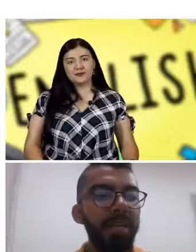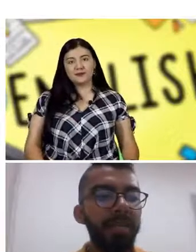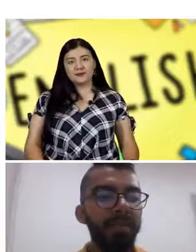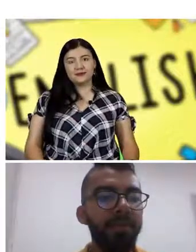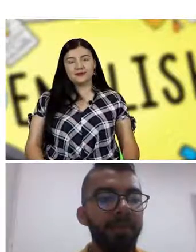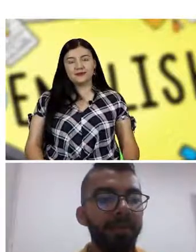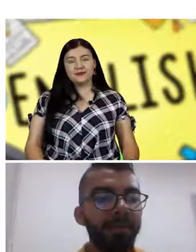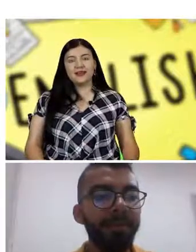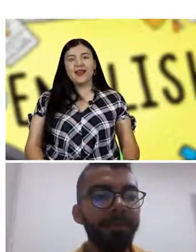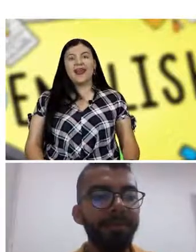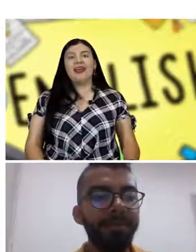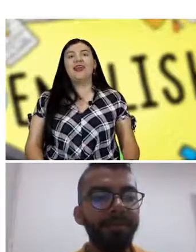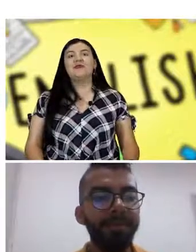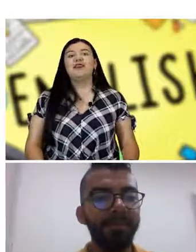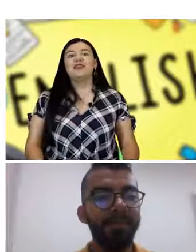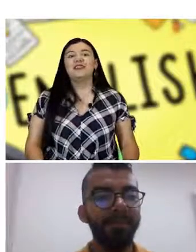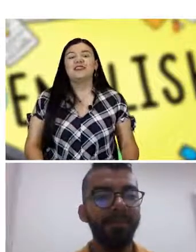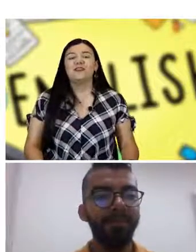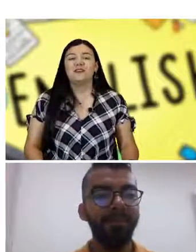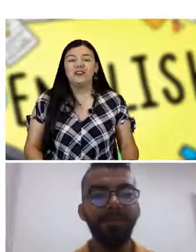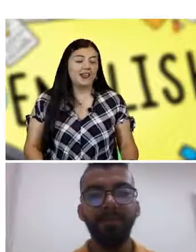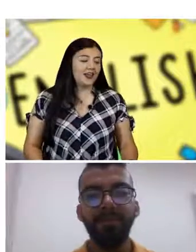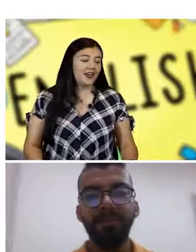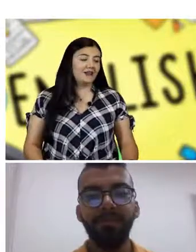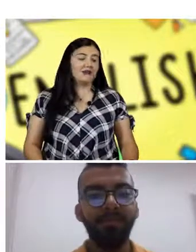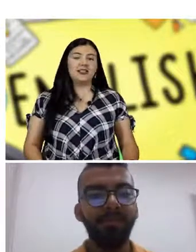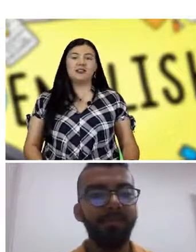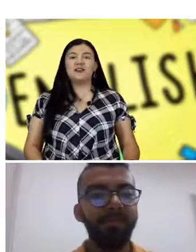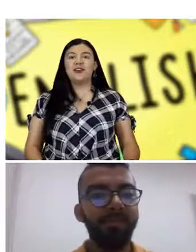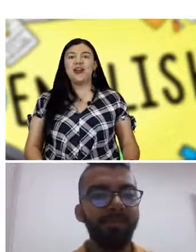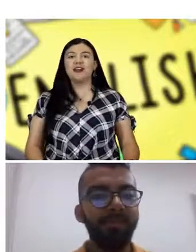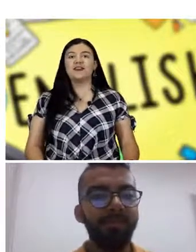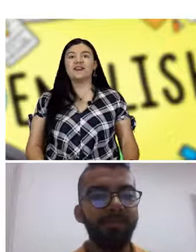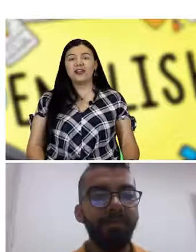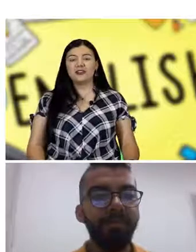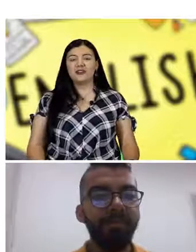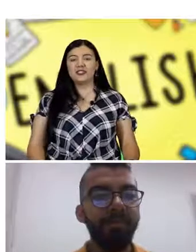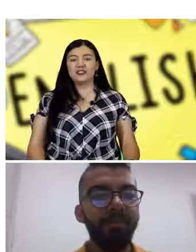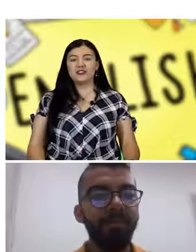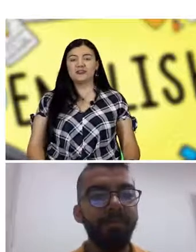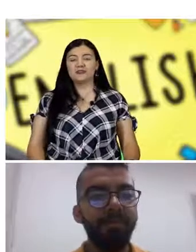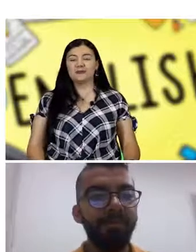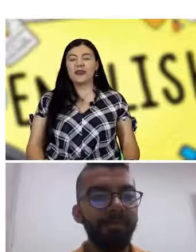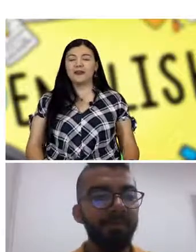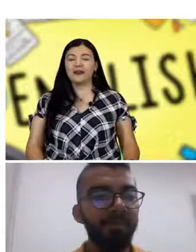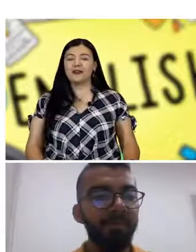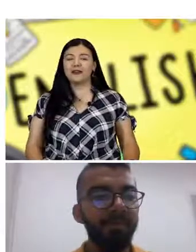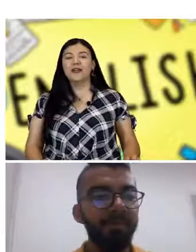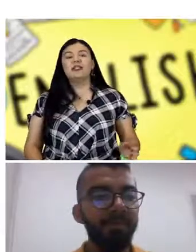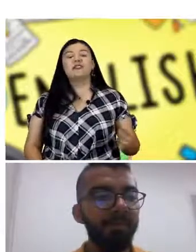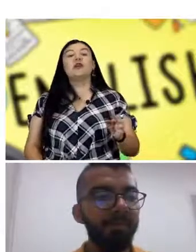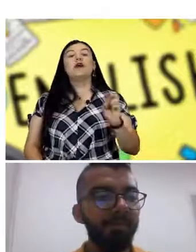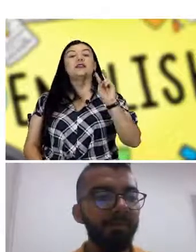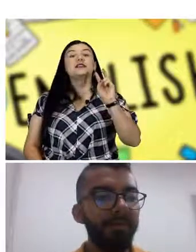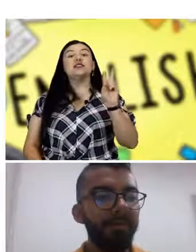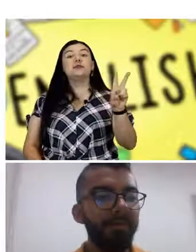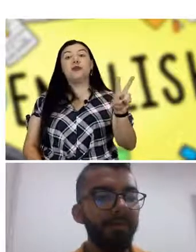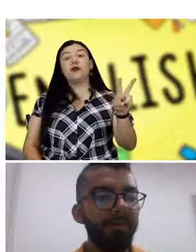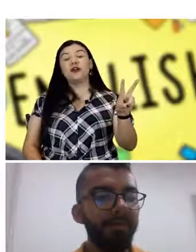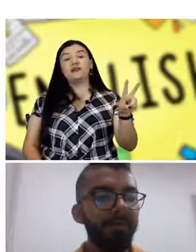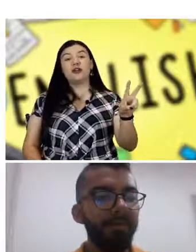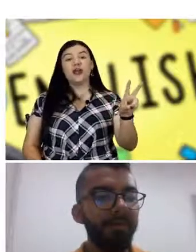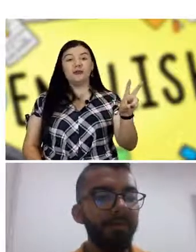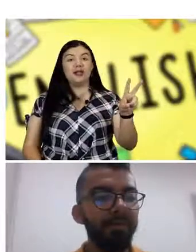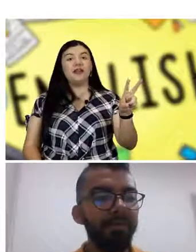was Emily Sofia. Emily Sofia. Emily Sofia, congratulations. Very good. So we got